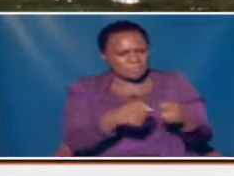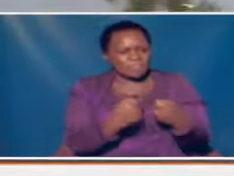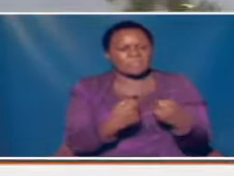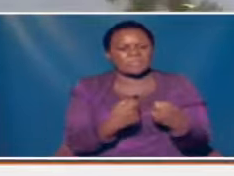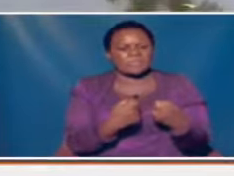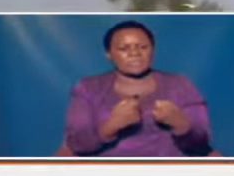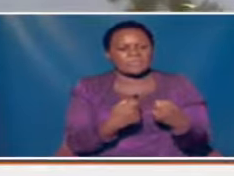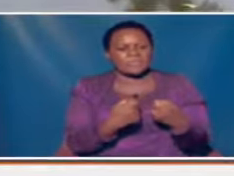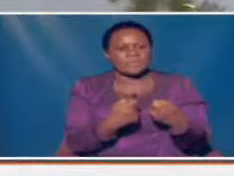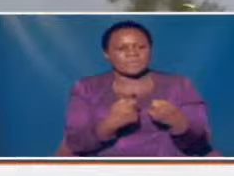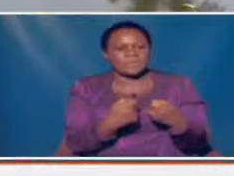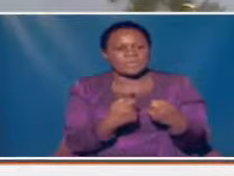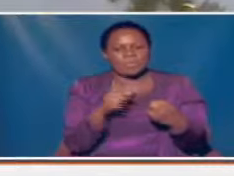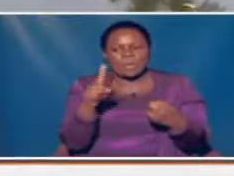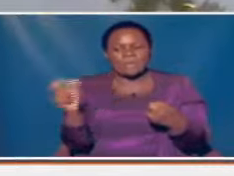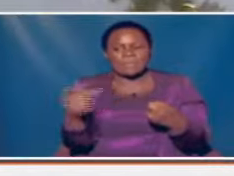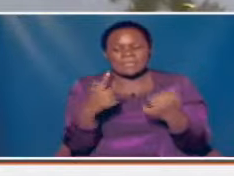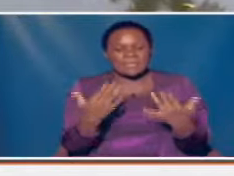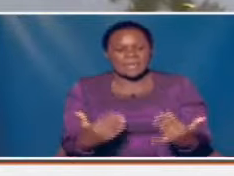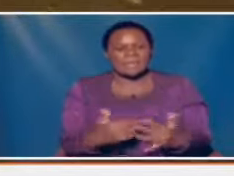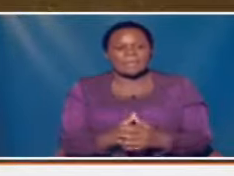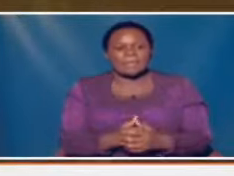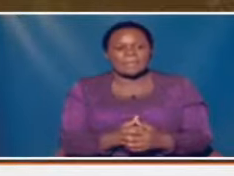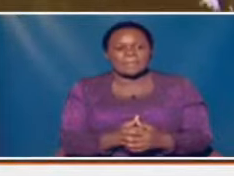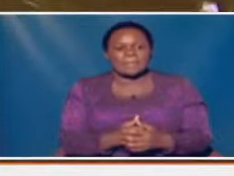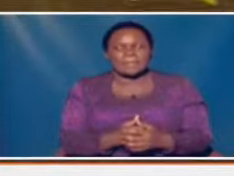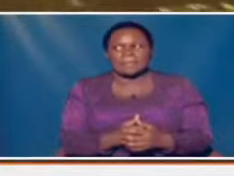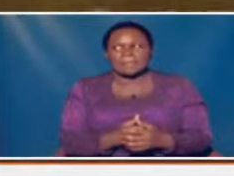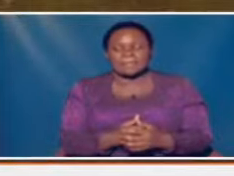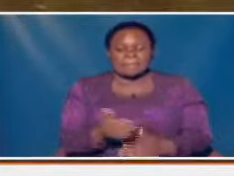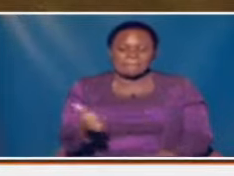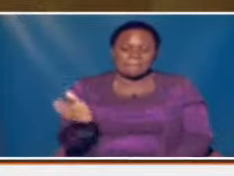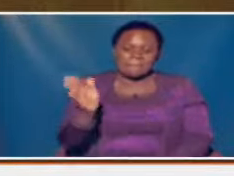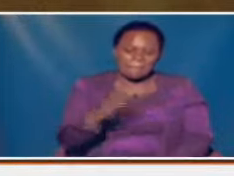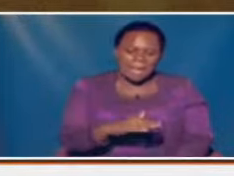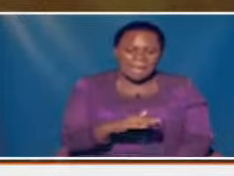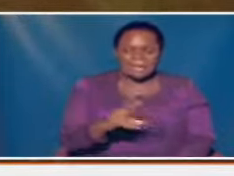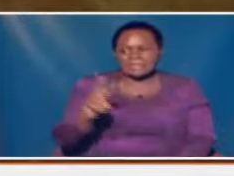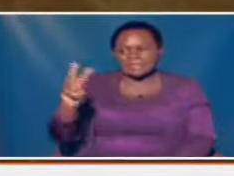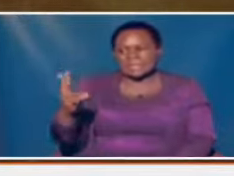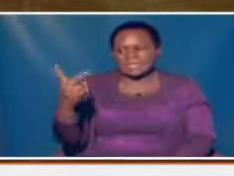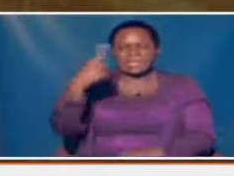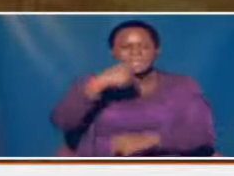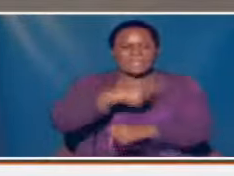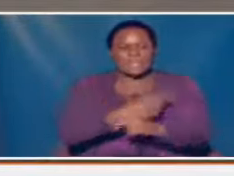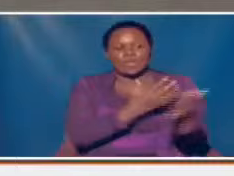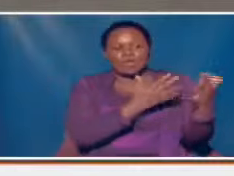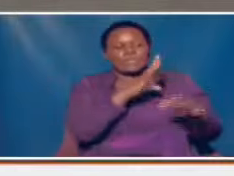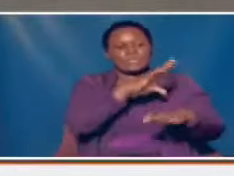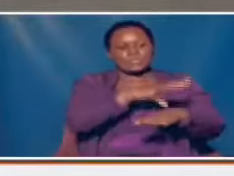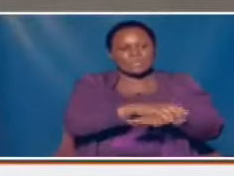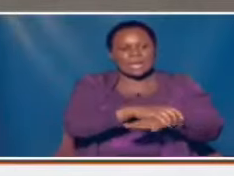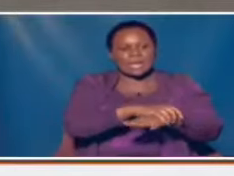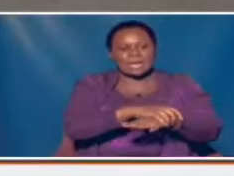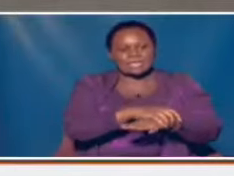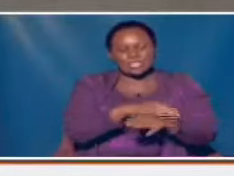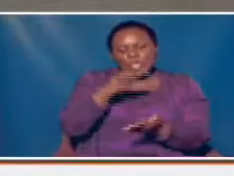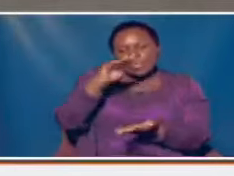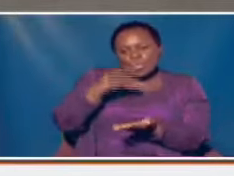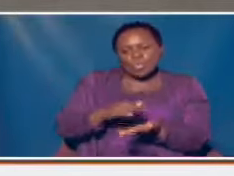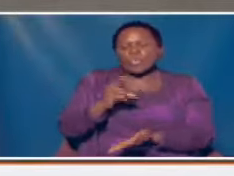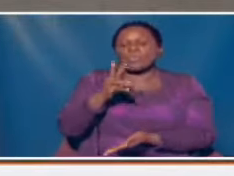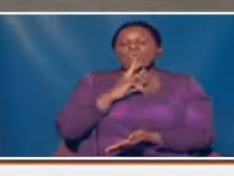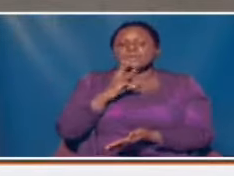this water for close to a month now. We are back here for day two, hoping to find reduced water